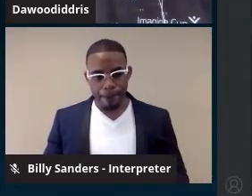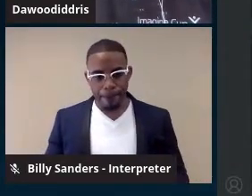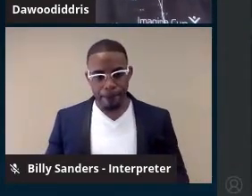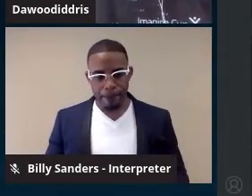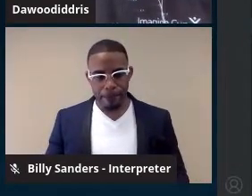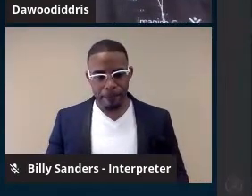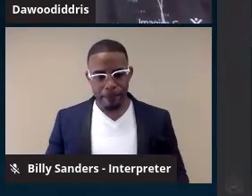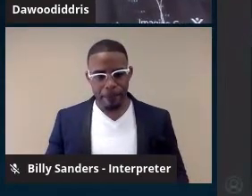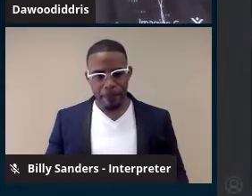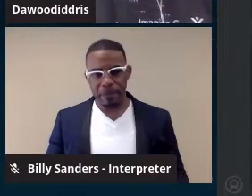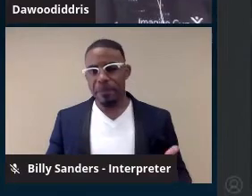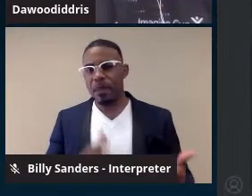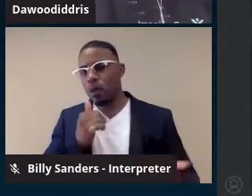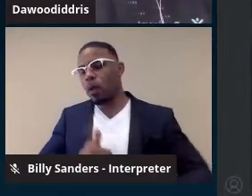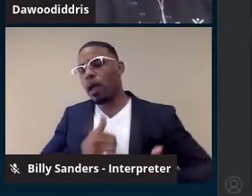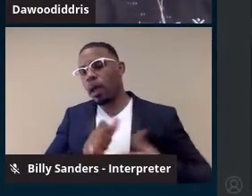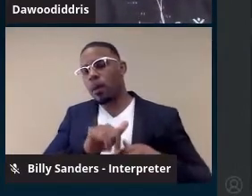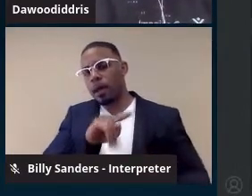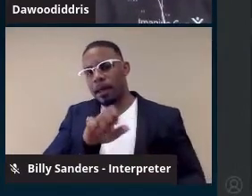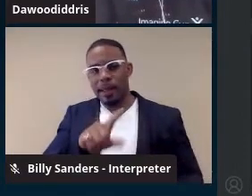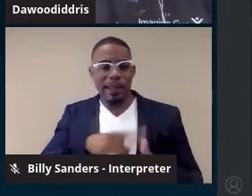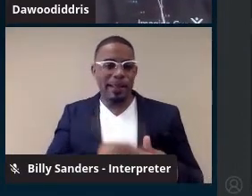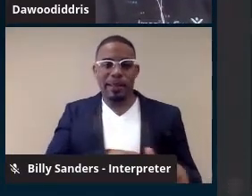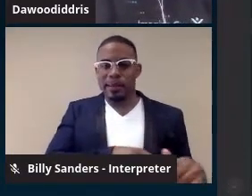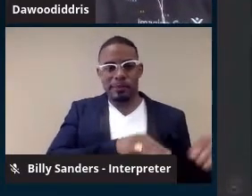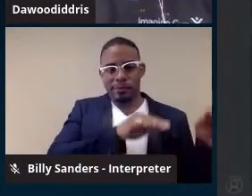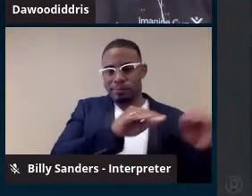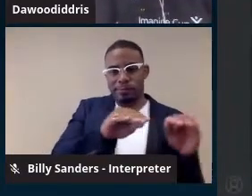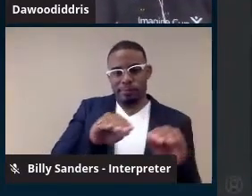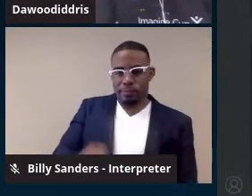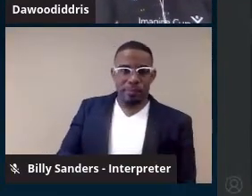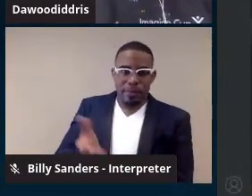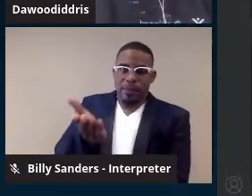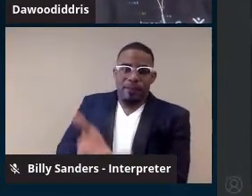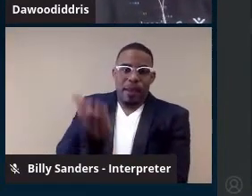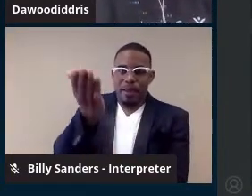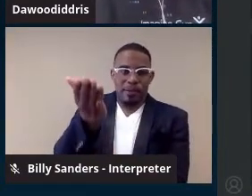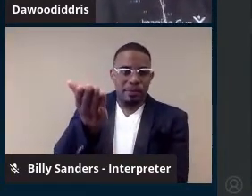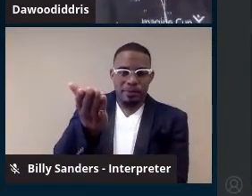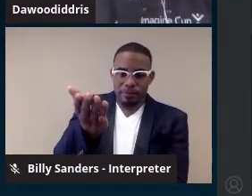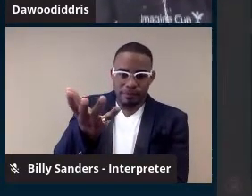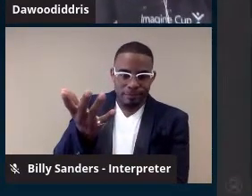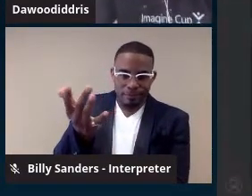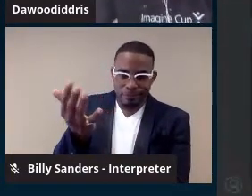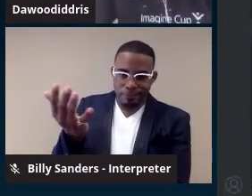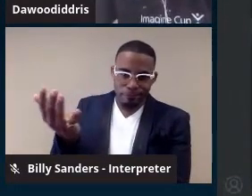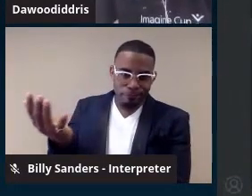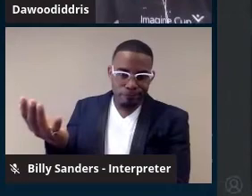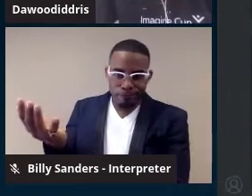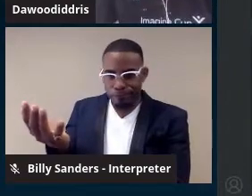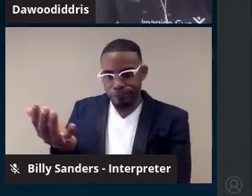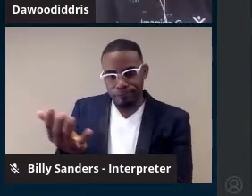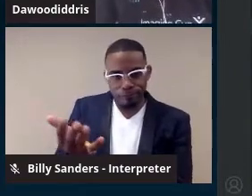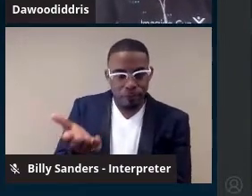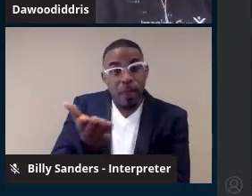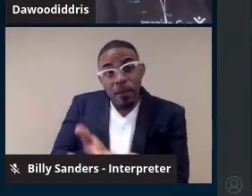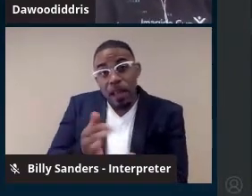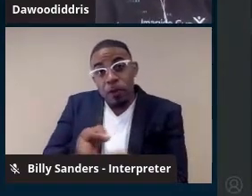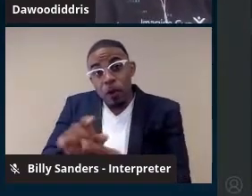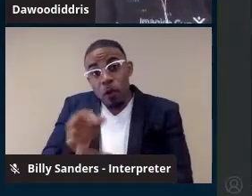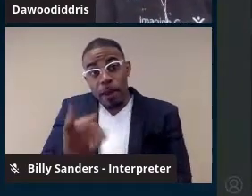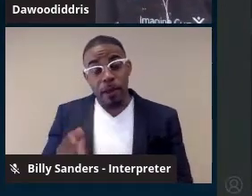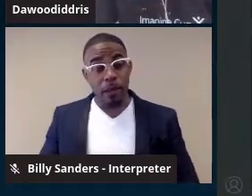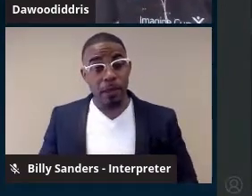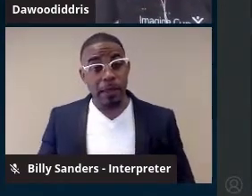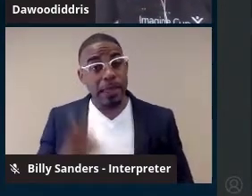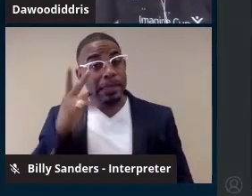help you pull in all tasks. Then you just pass in a valid, express handler here